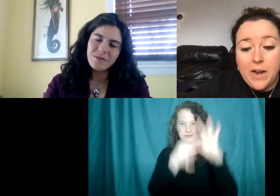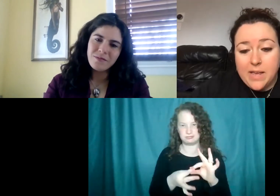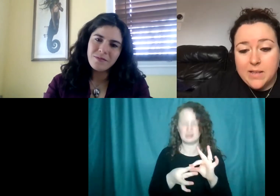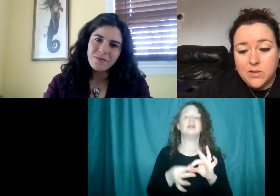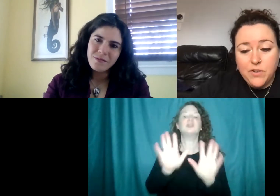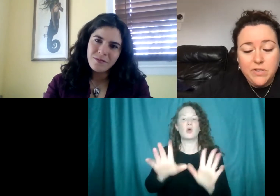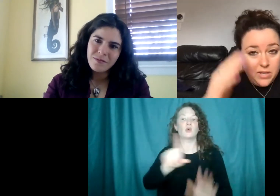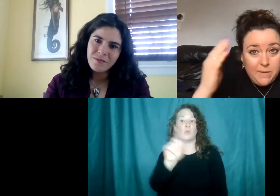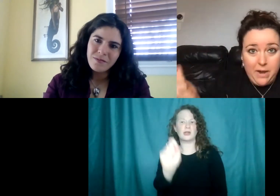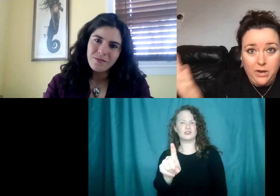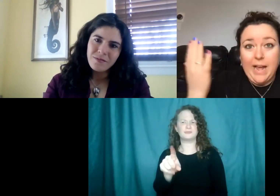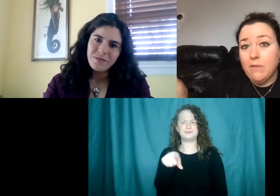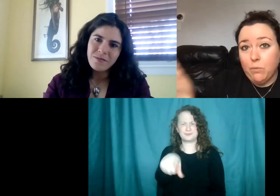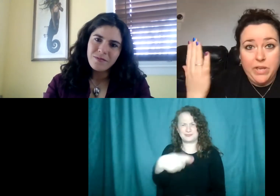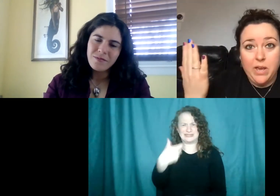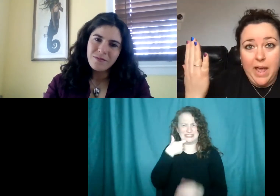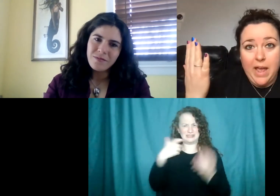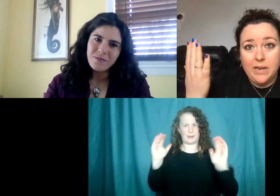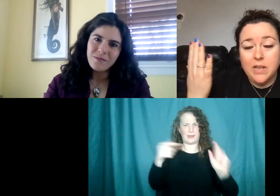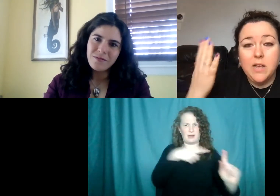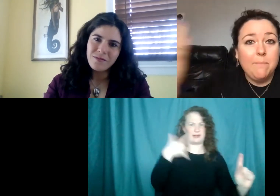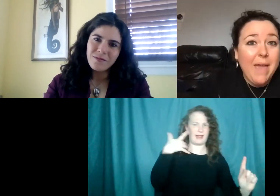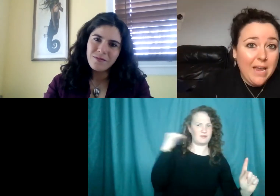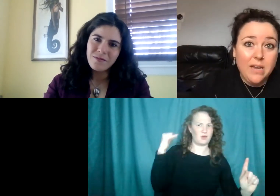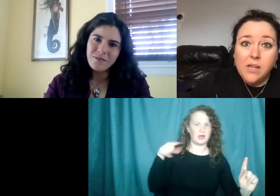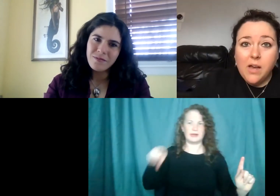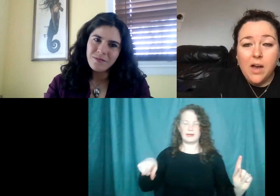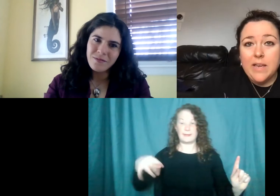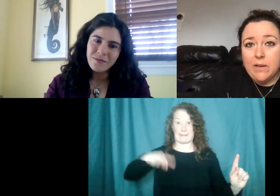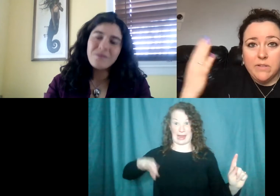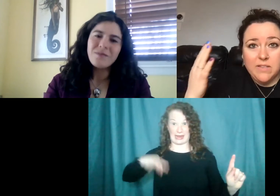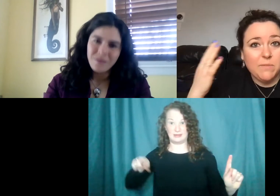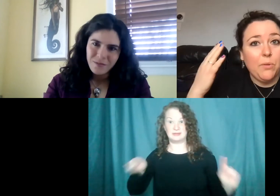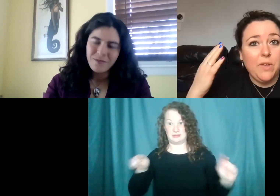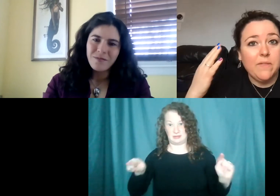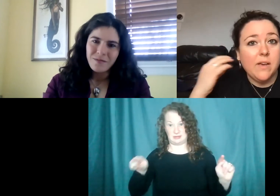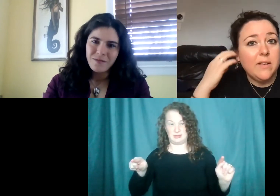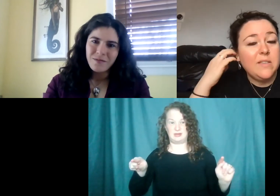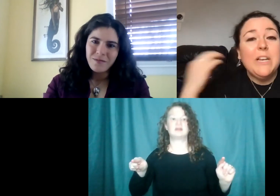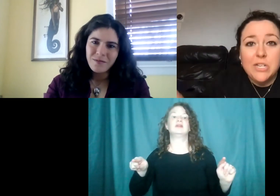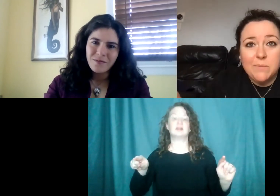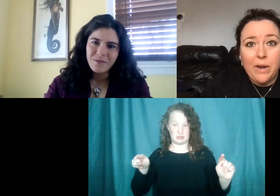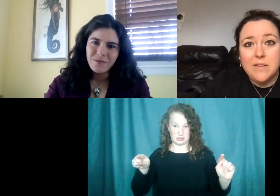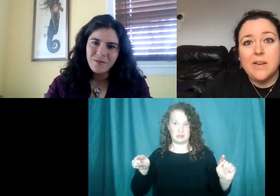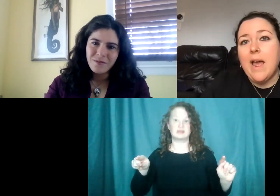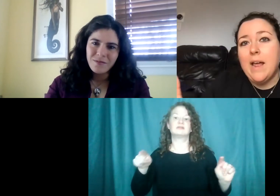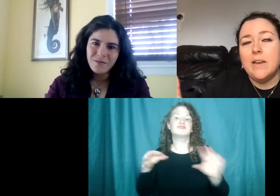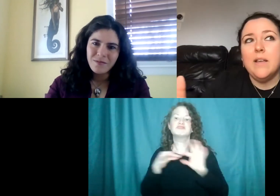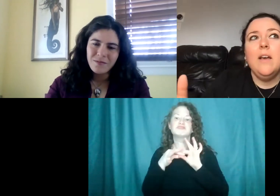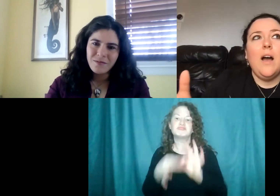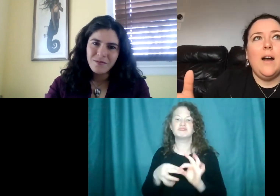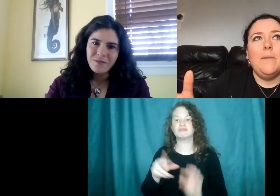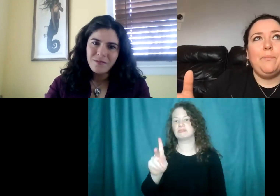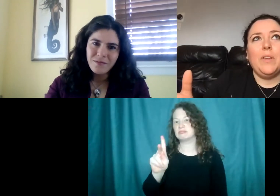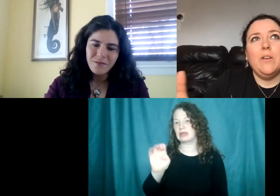from Todd is, you've just compared California and Maine ecosystems, both in the species present